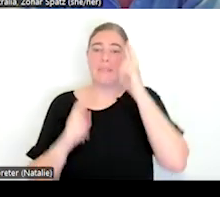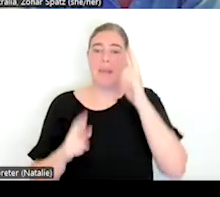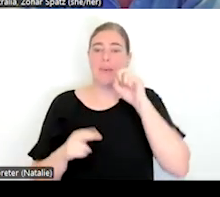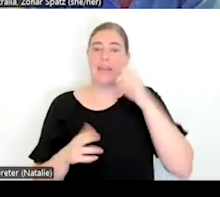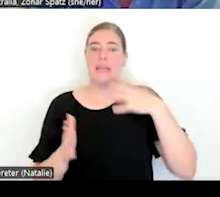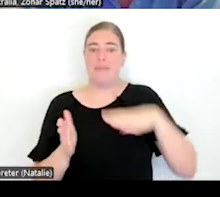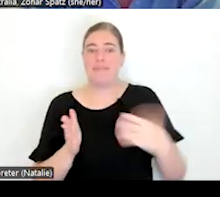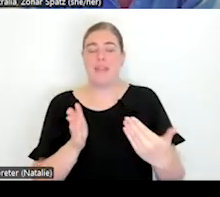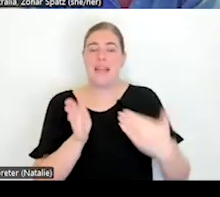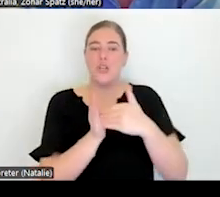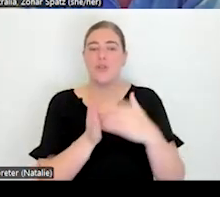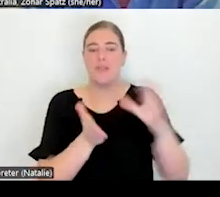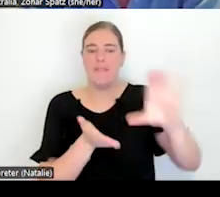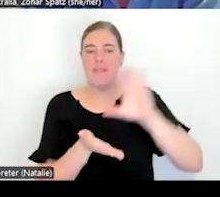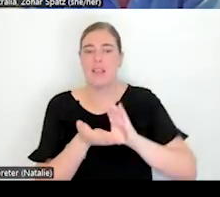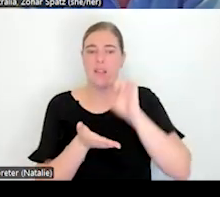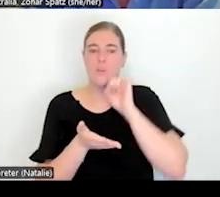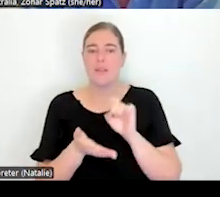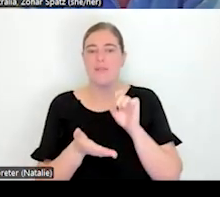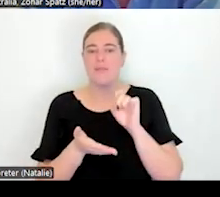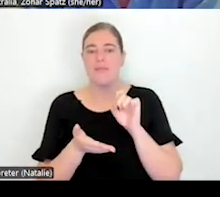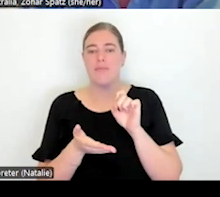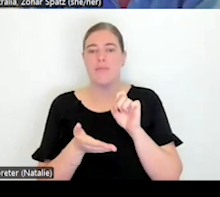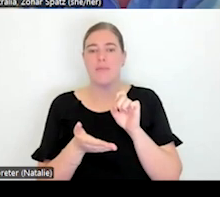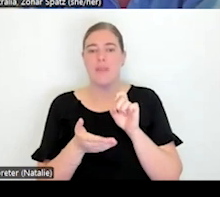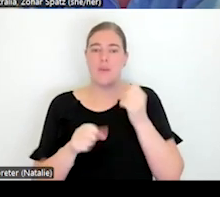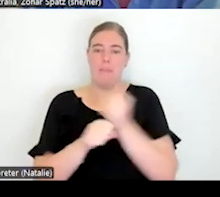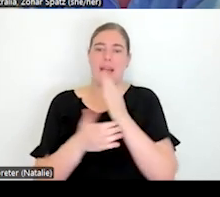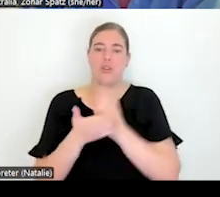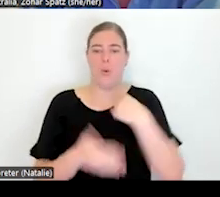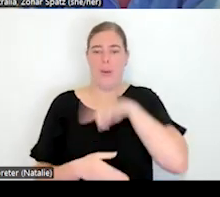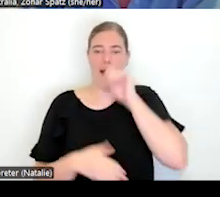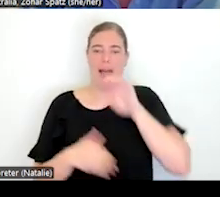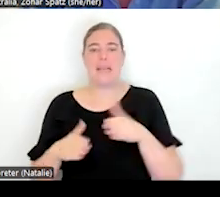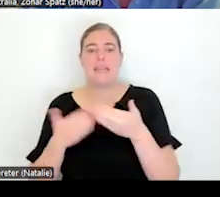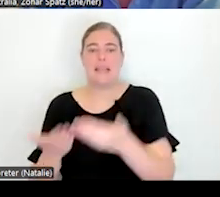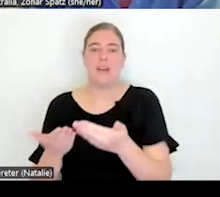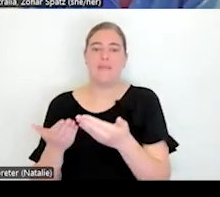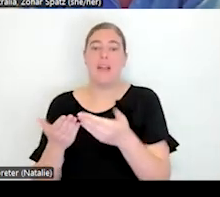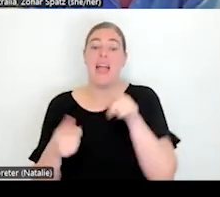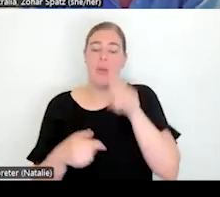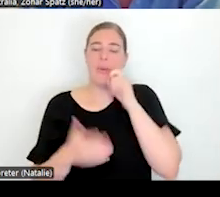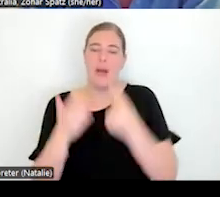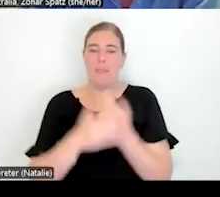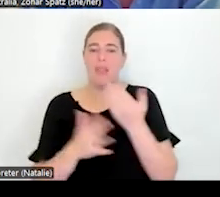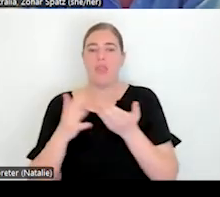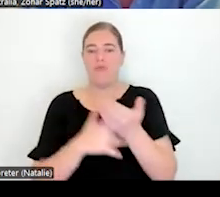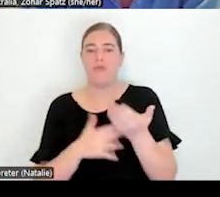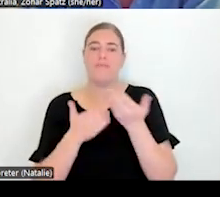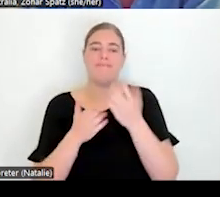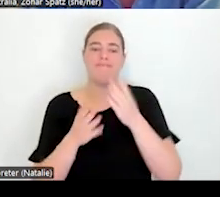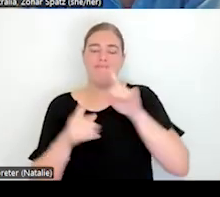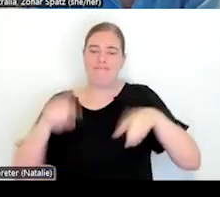be secured to deliver the arts forums and gatherings through a range of public and private partnerships.